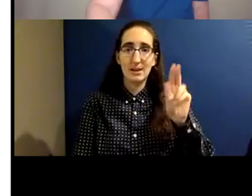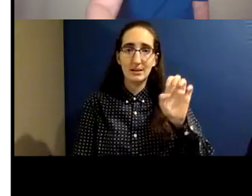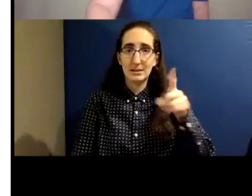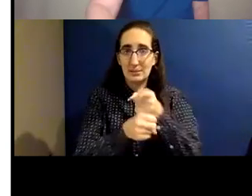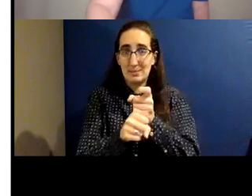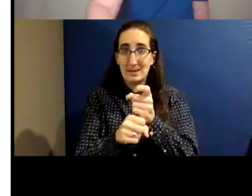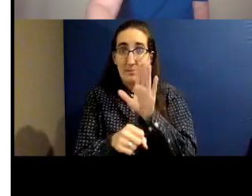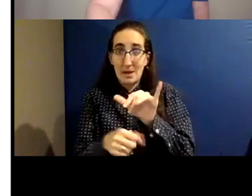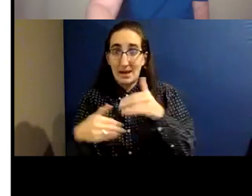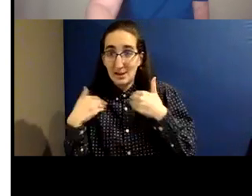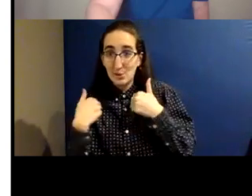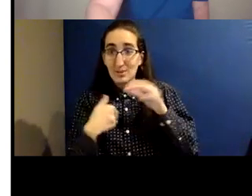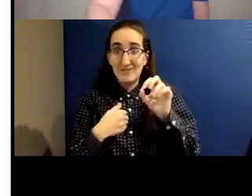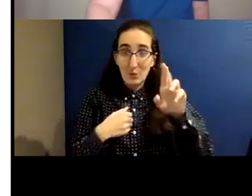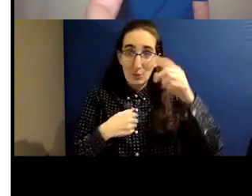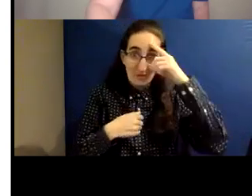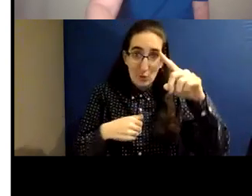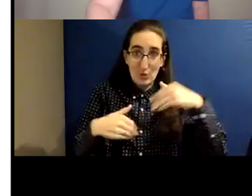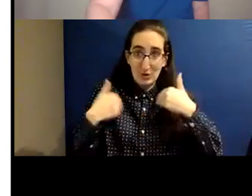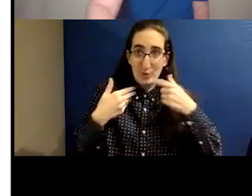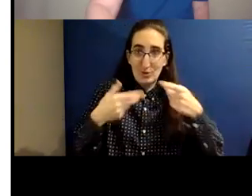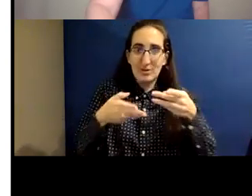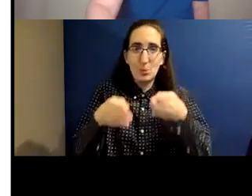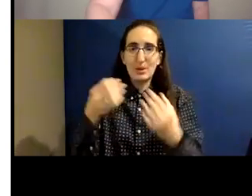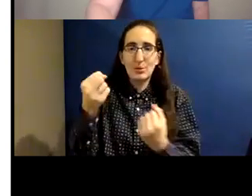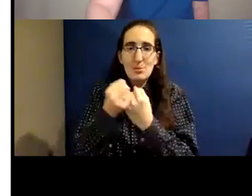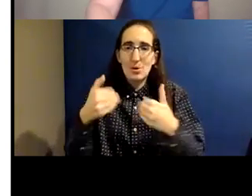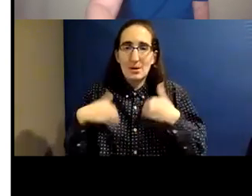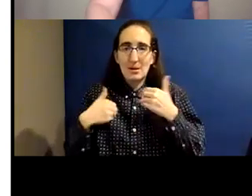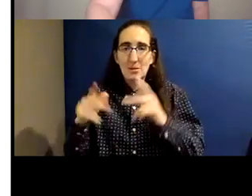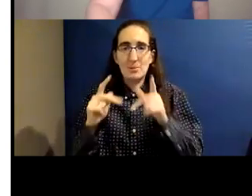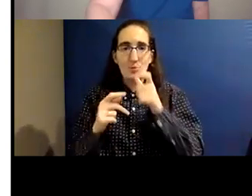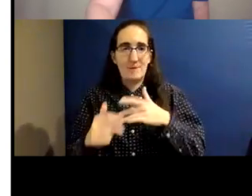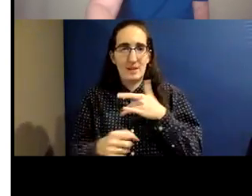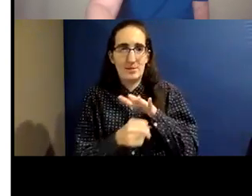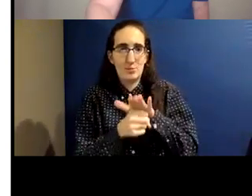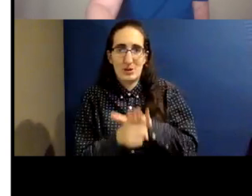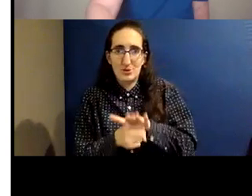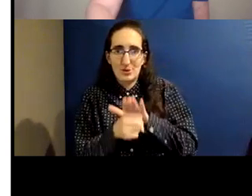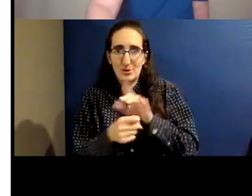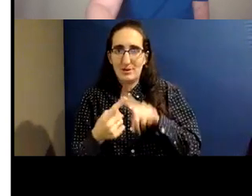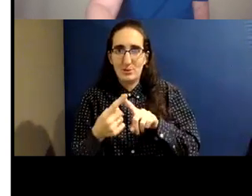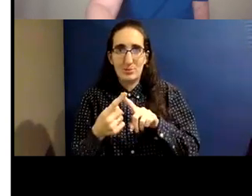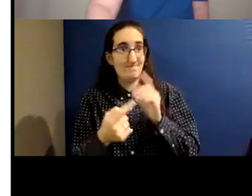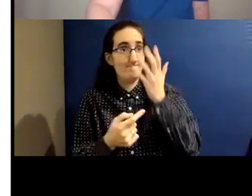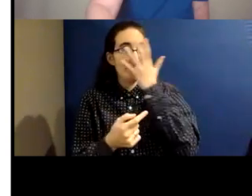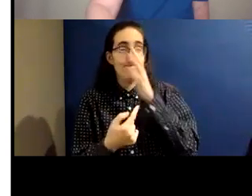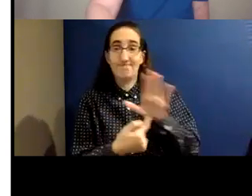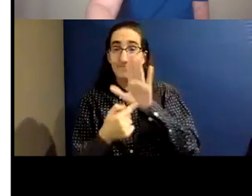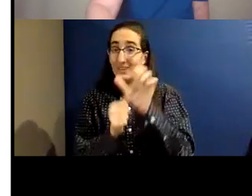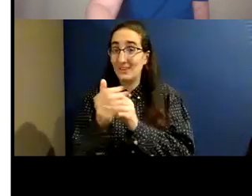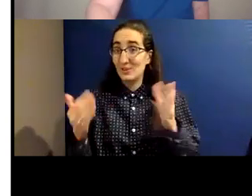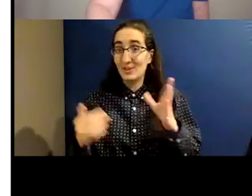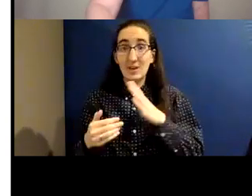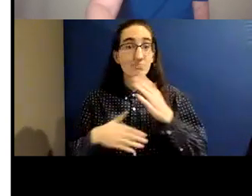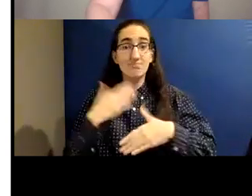for youth, as a way to support young people who feel pressured to appear as if everything is fine.